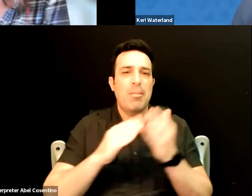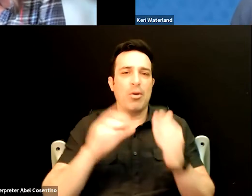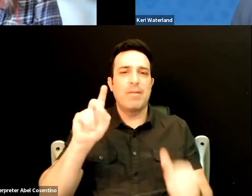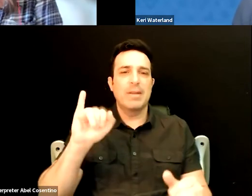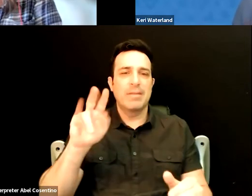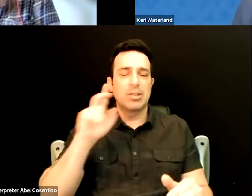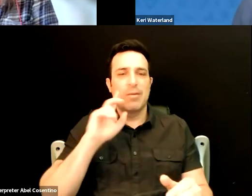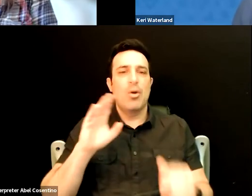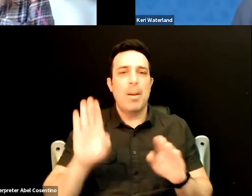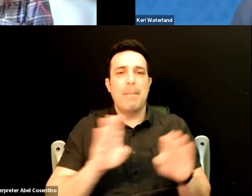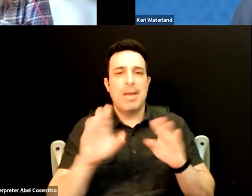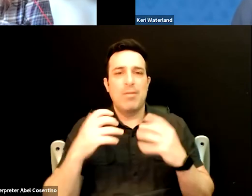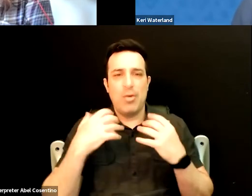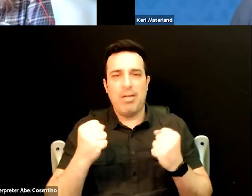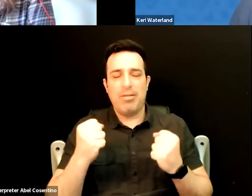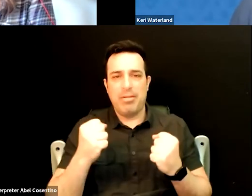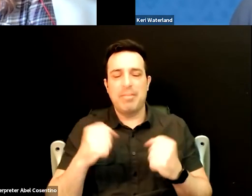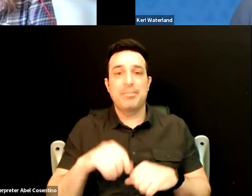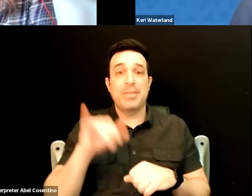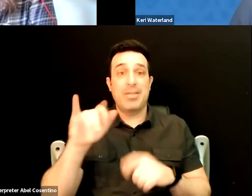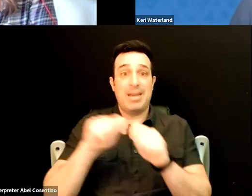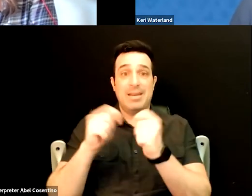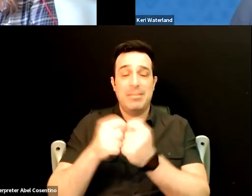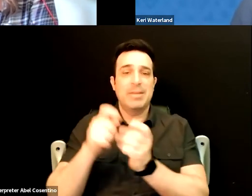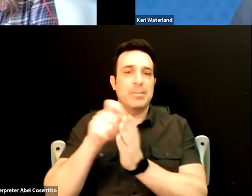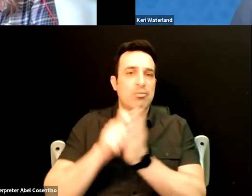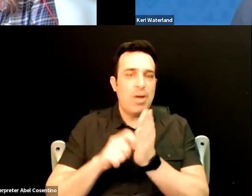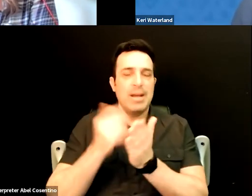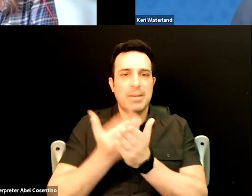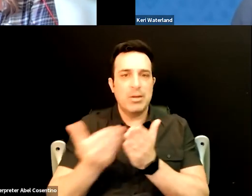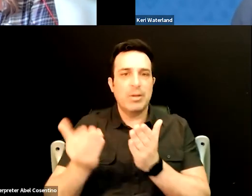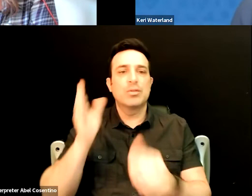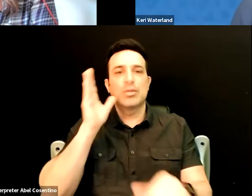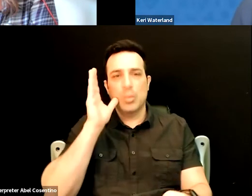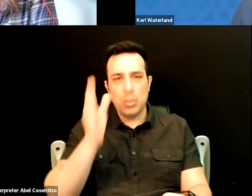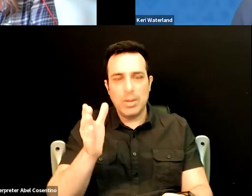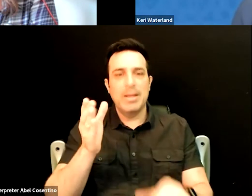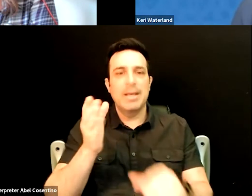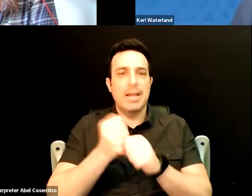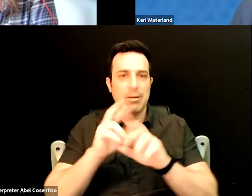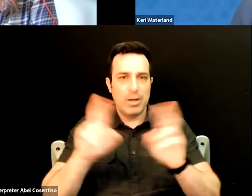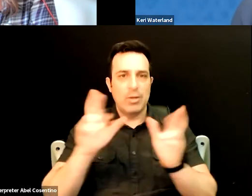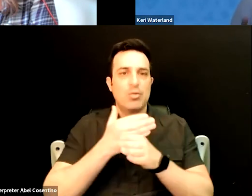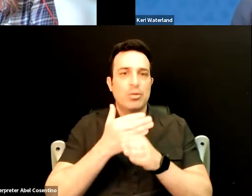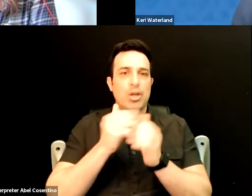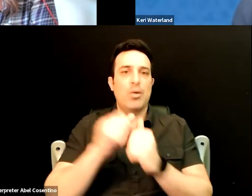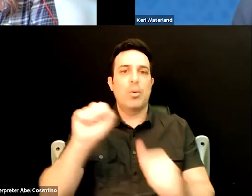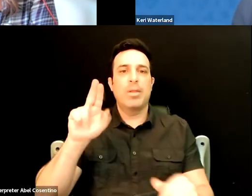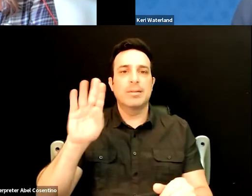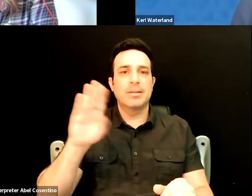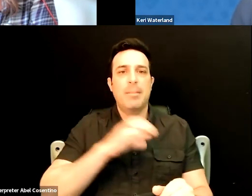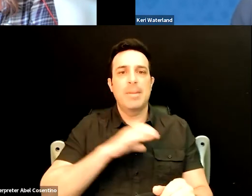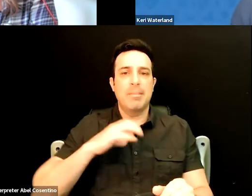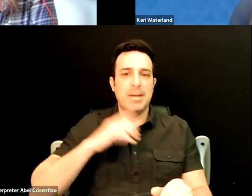Recovery. So that team has been writing materials that they will be getting ready to share with subcommittees for some